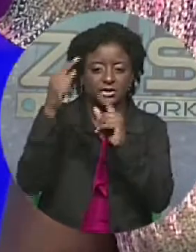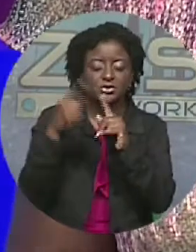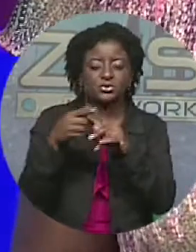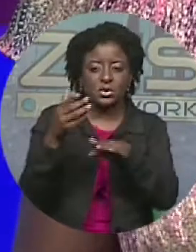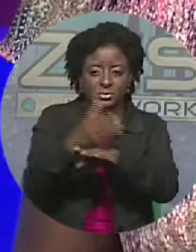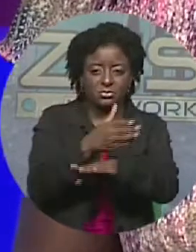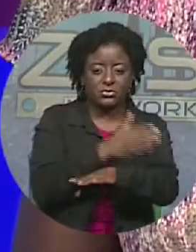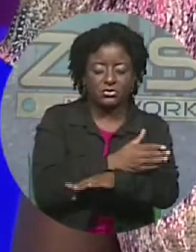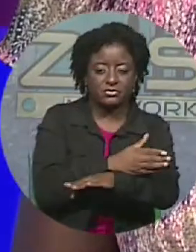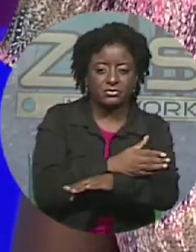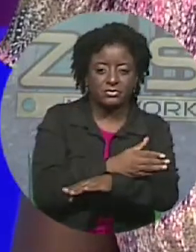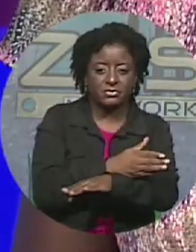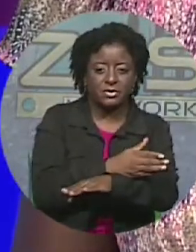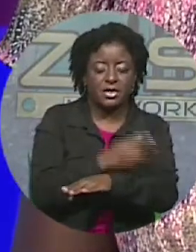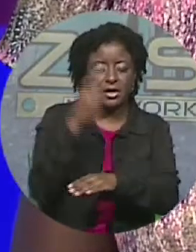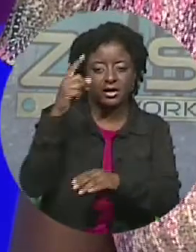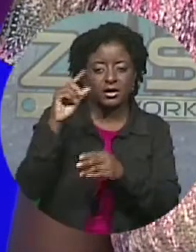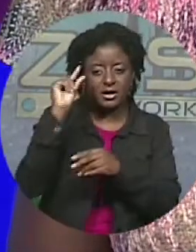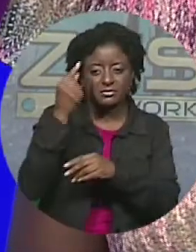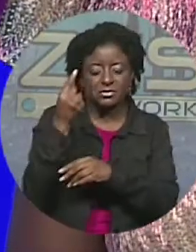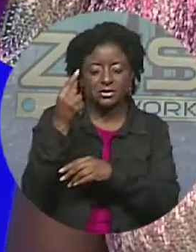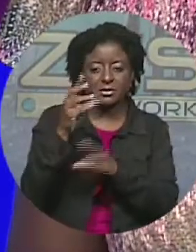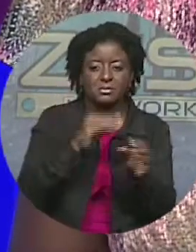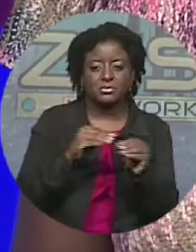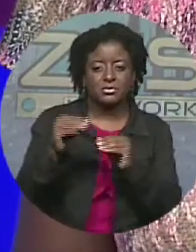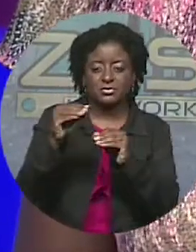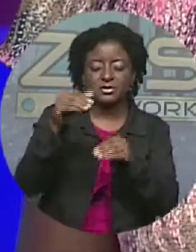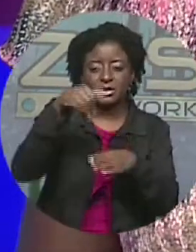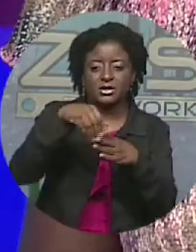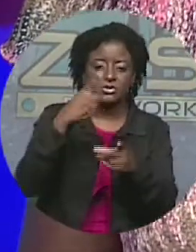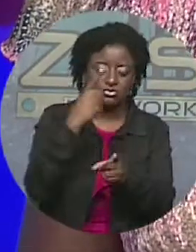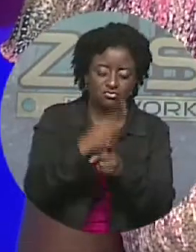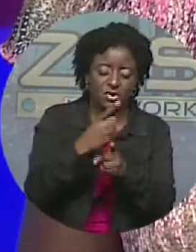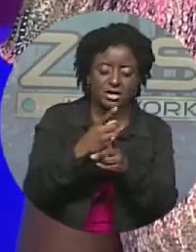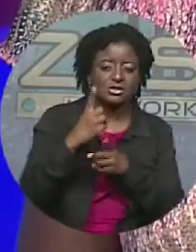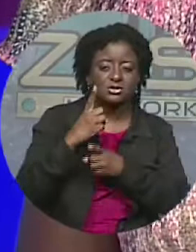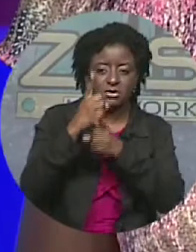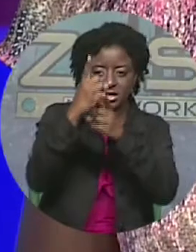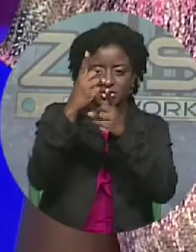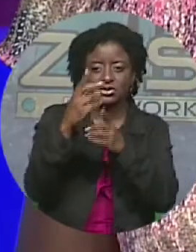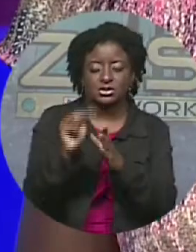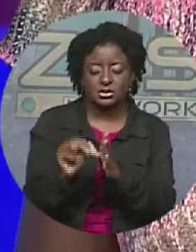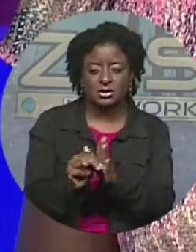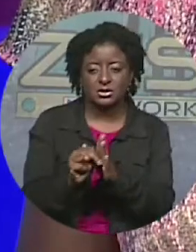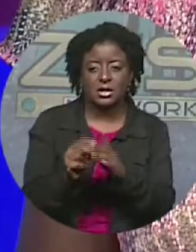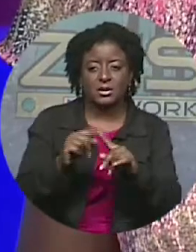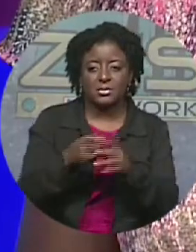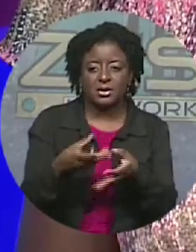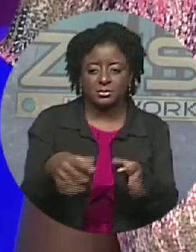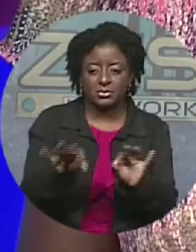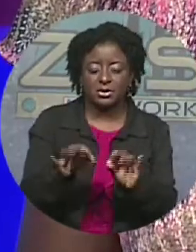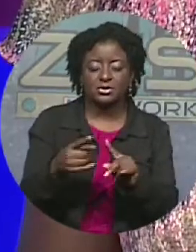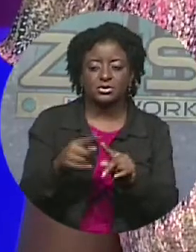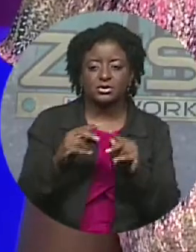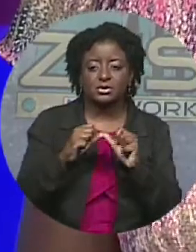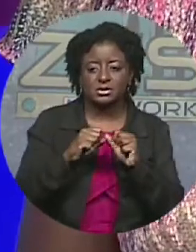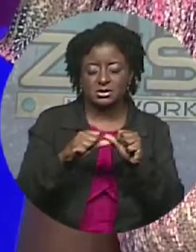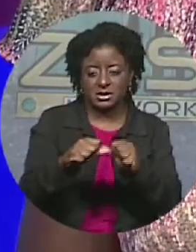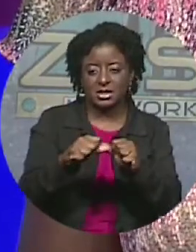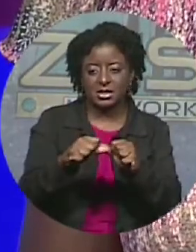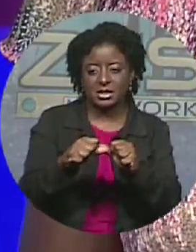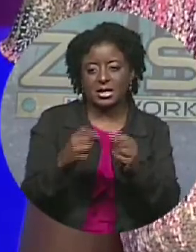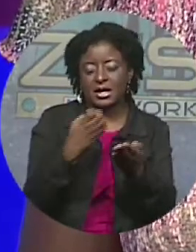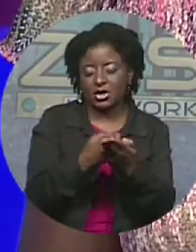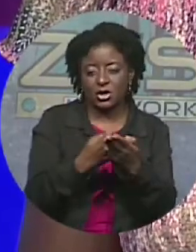Gallanis believes the government is heading in the right direction with its policy decisions, but the key to sustaining economic growth is through expansion,